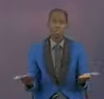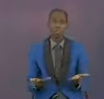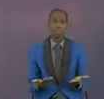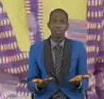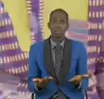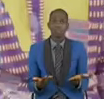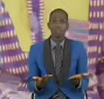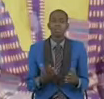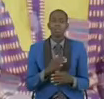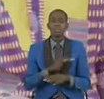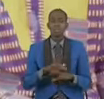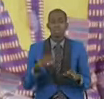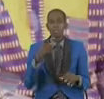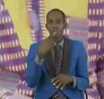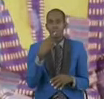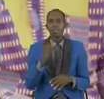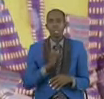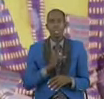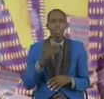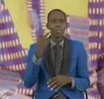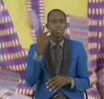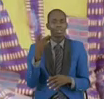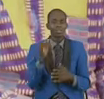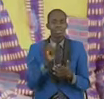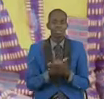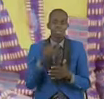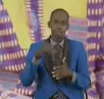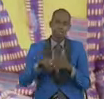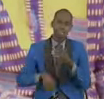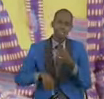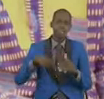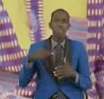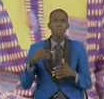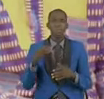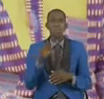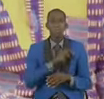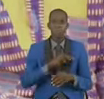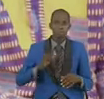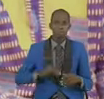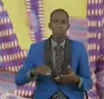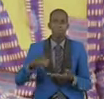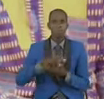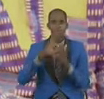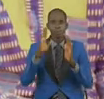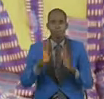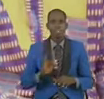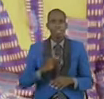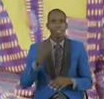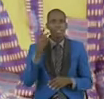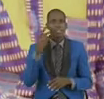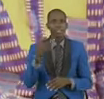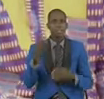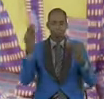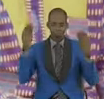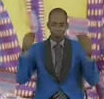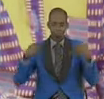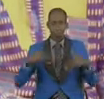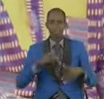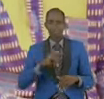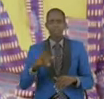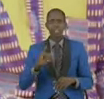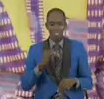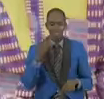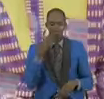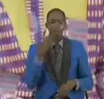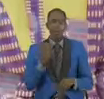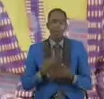those deeper life choir members, the ladies, I saw the way they dressed. I saw what they put on.